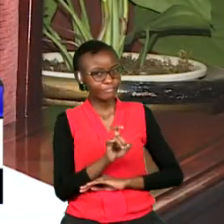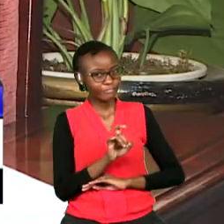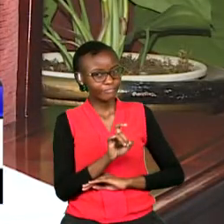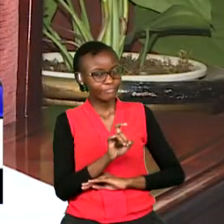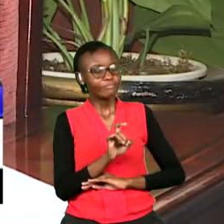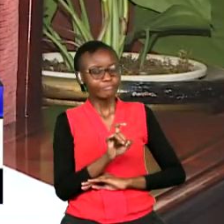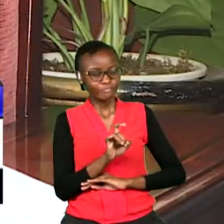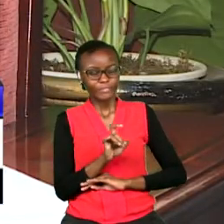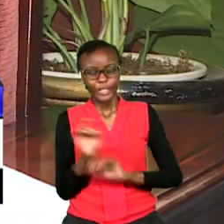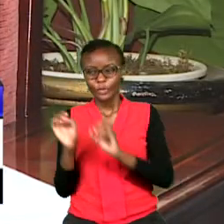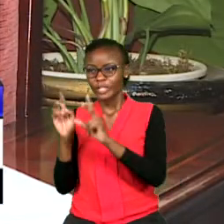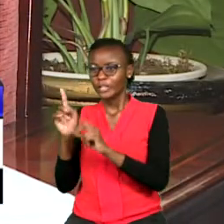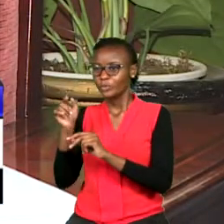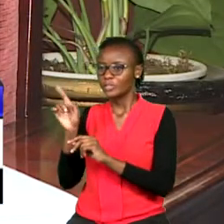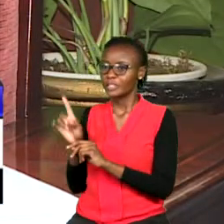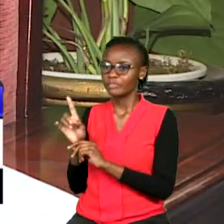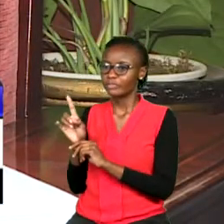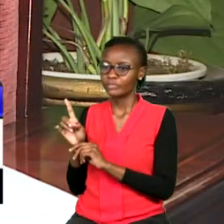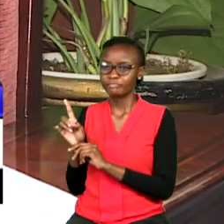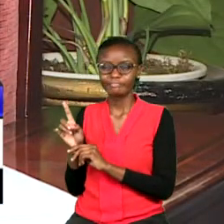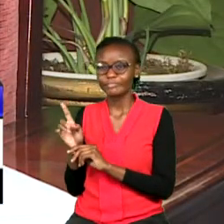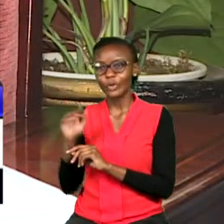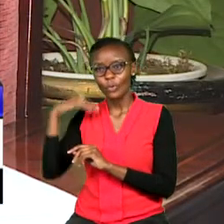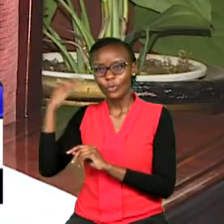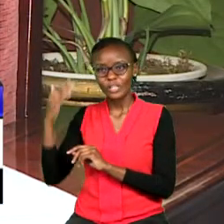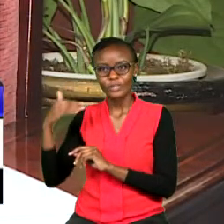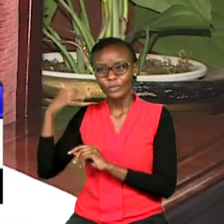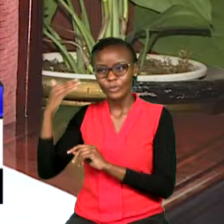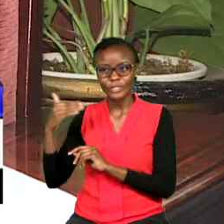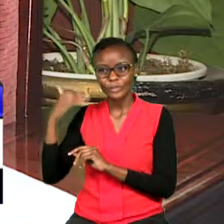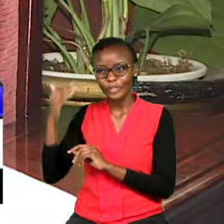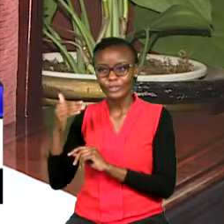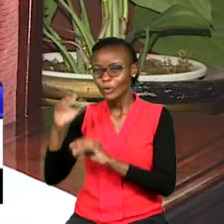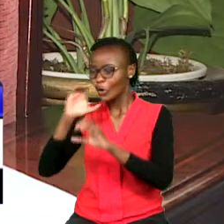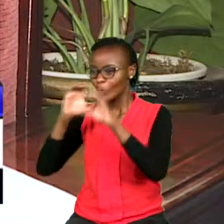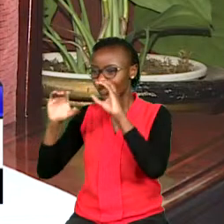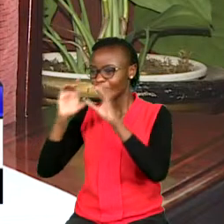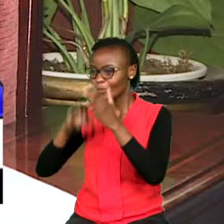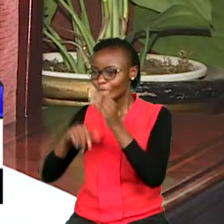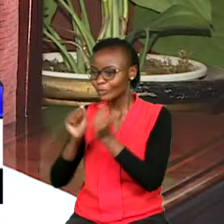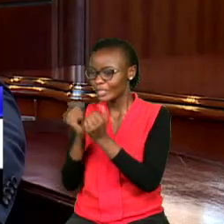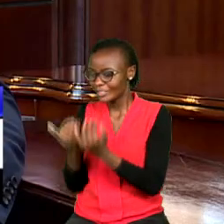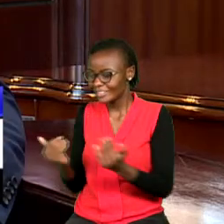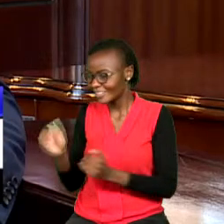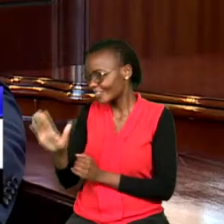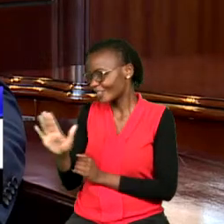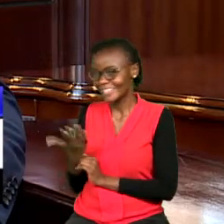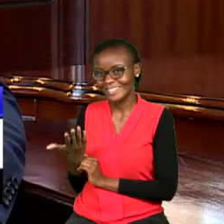that one thing that you have always kept constant in your conversations with your children?